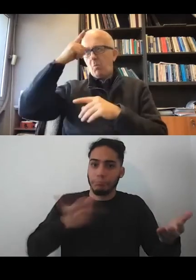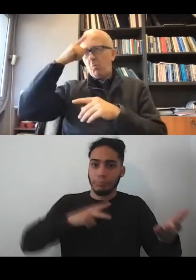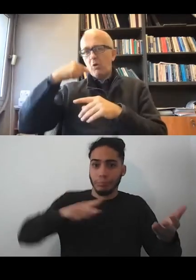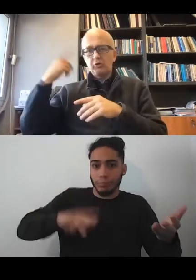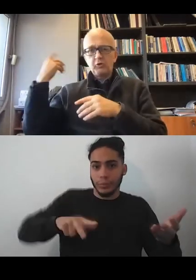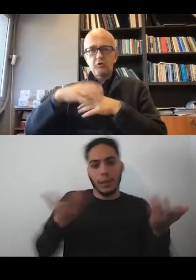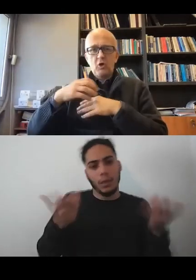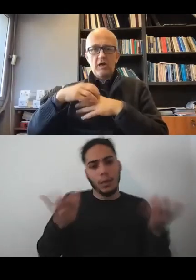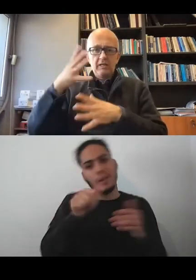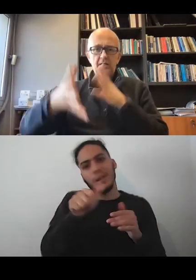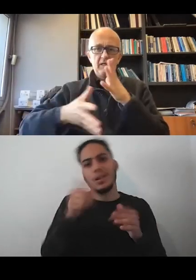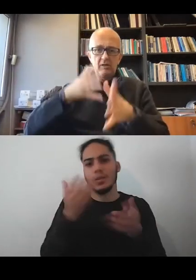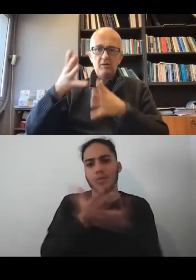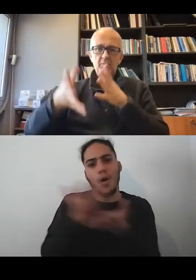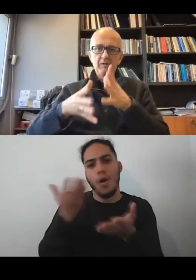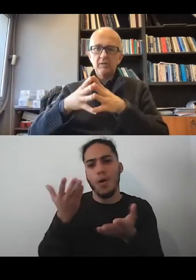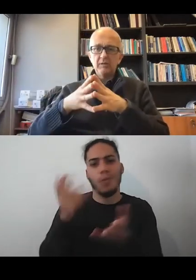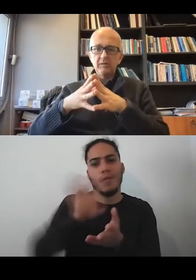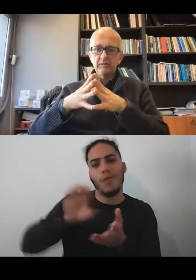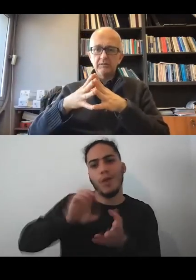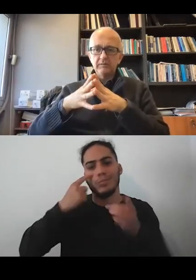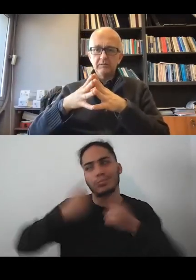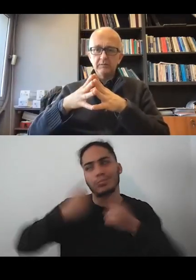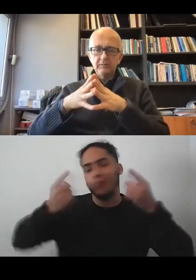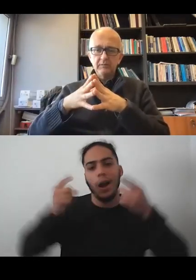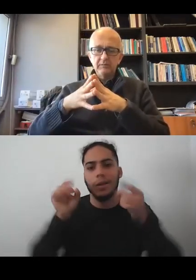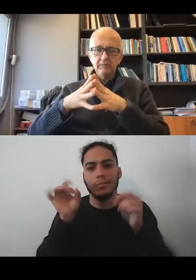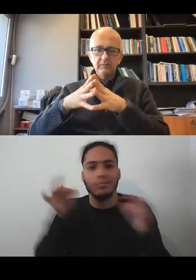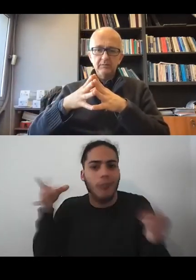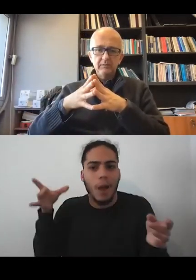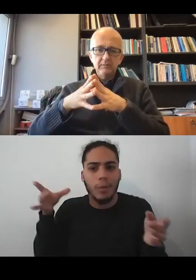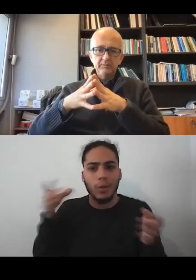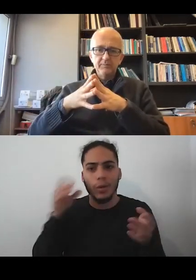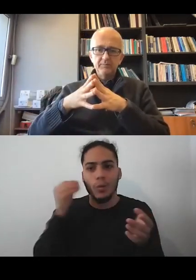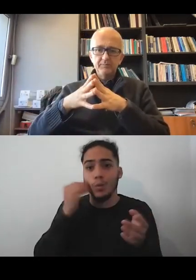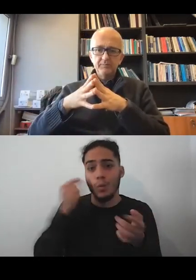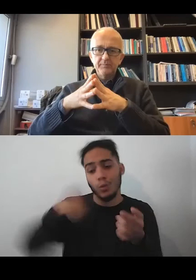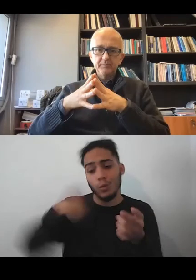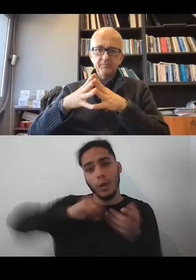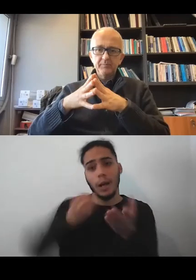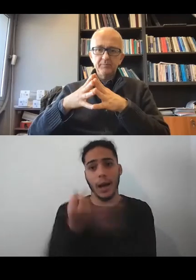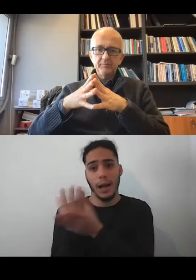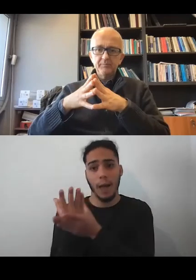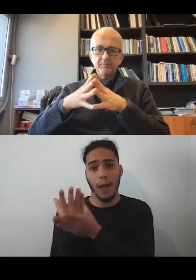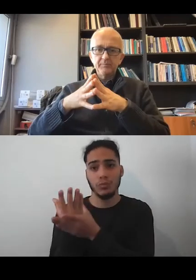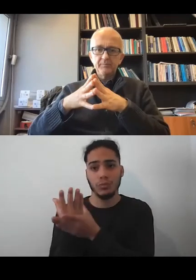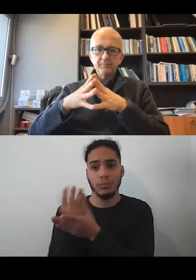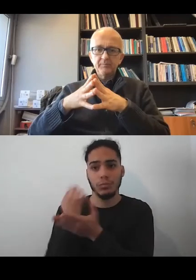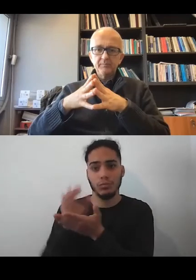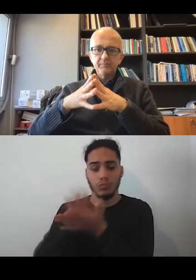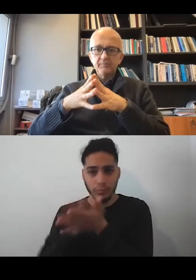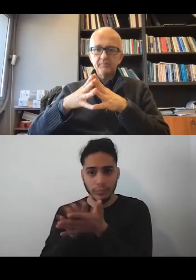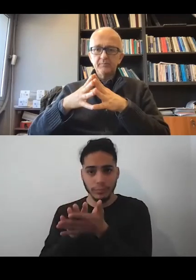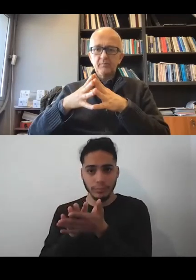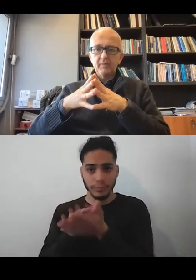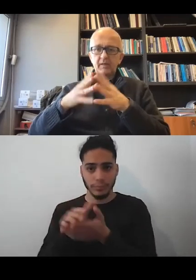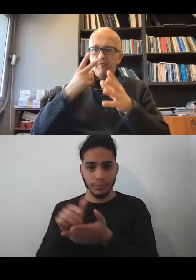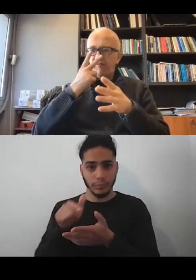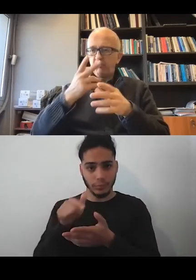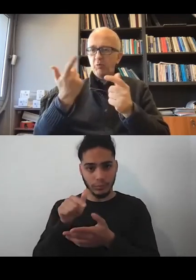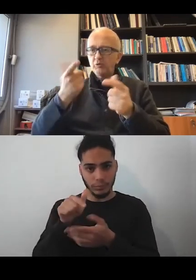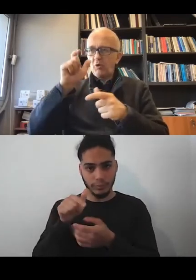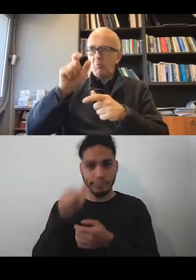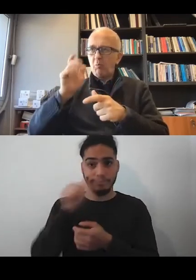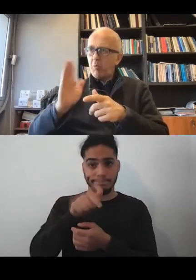a quick demonstration of how we can do each gesture. On this application,